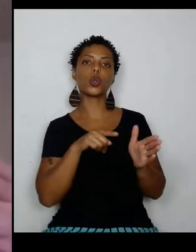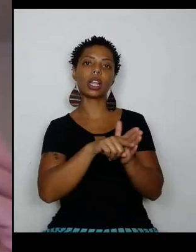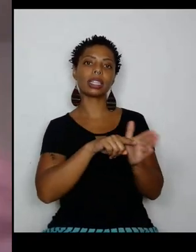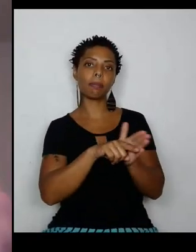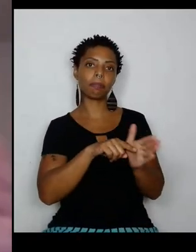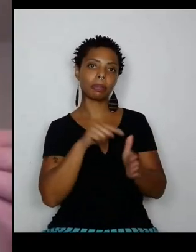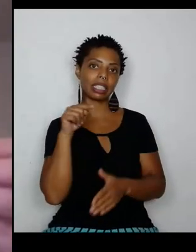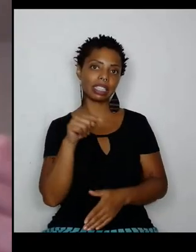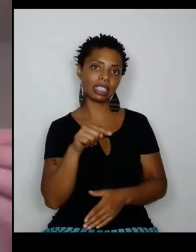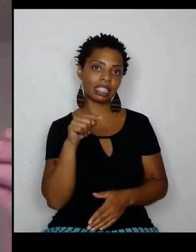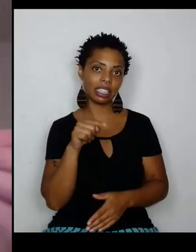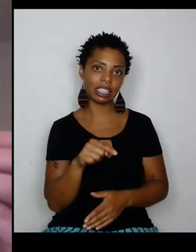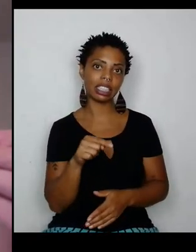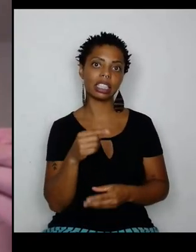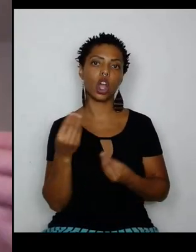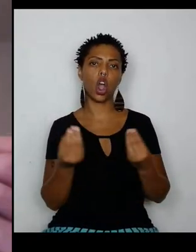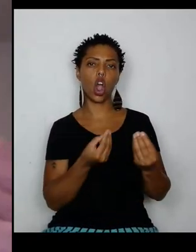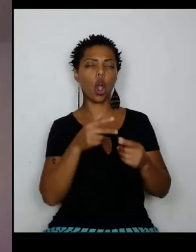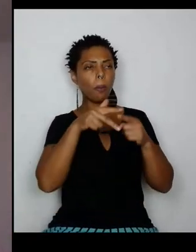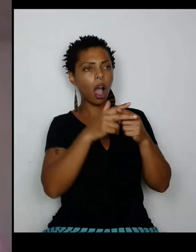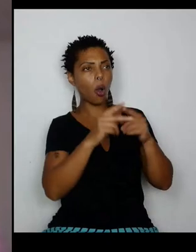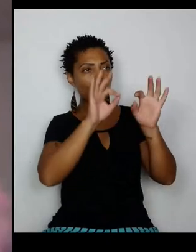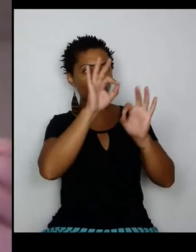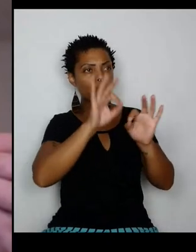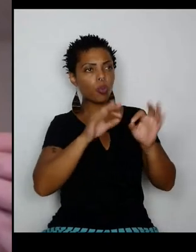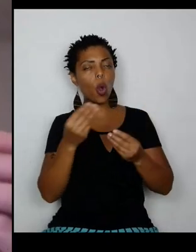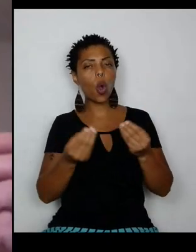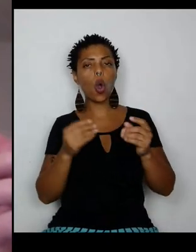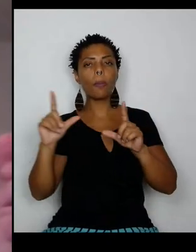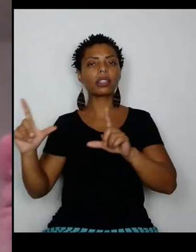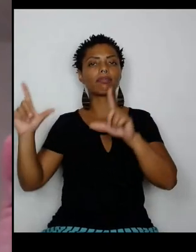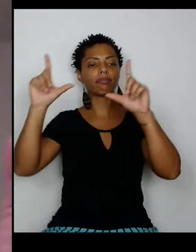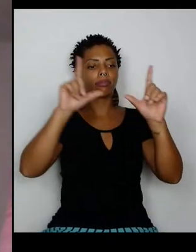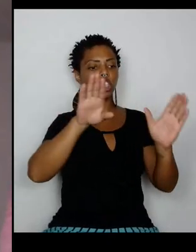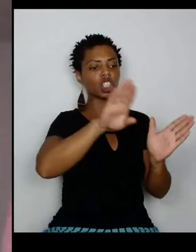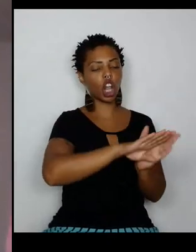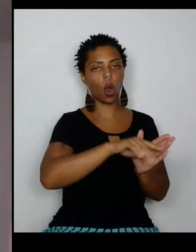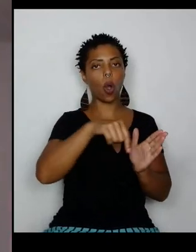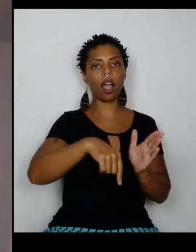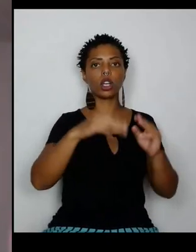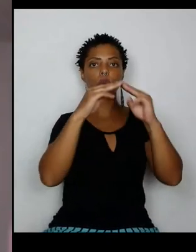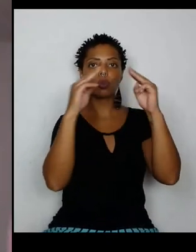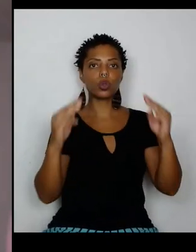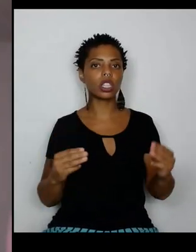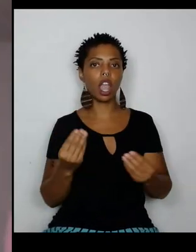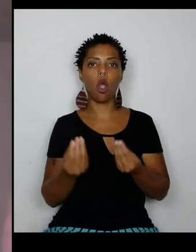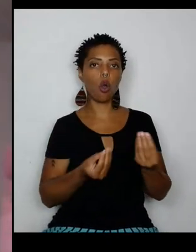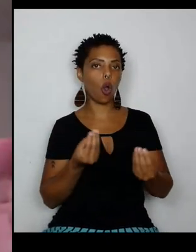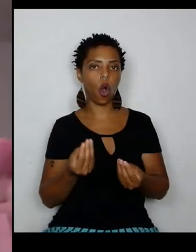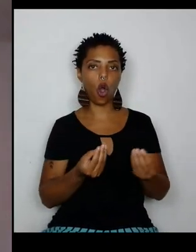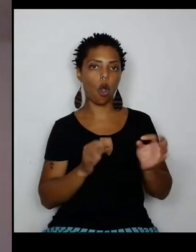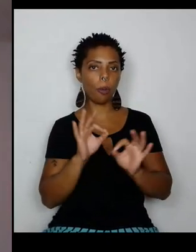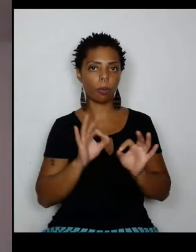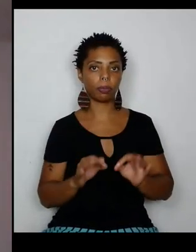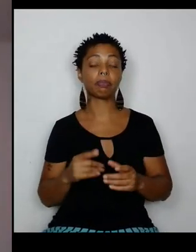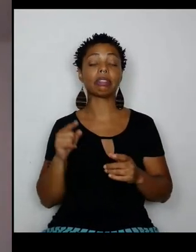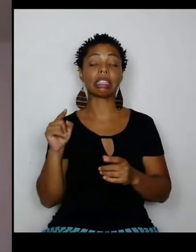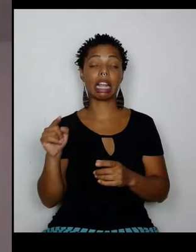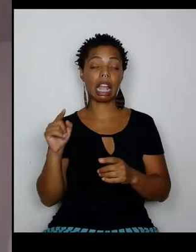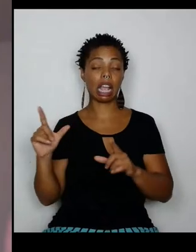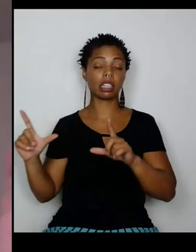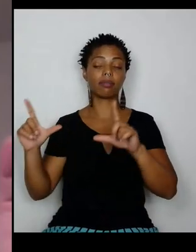who do great research on gogan and helped us understand what was done to his